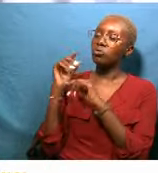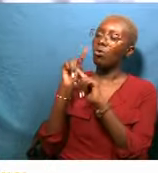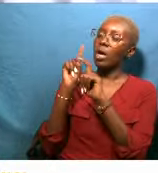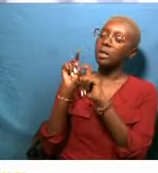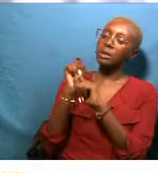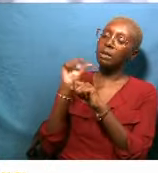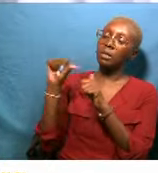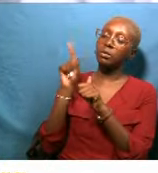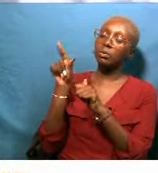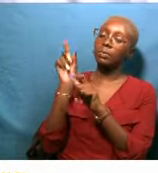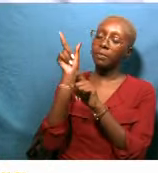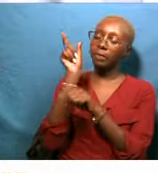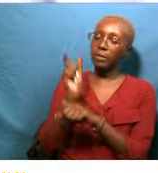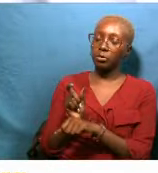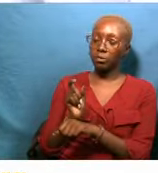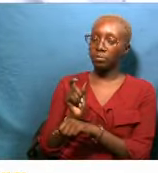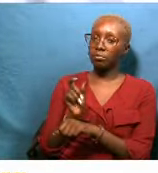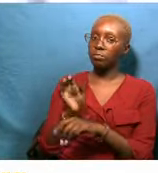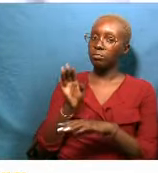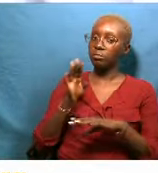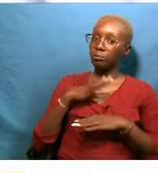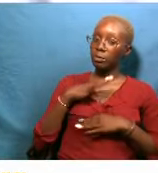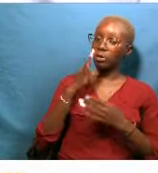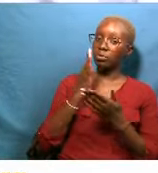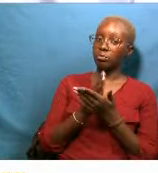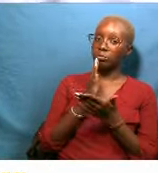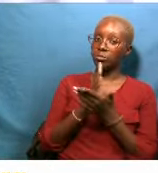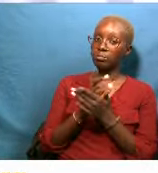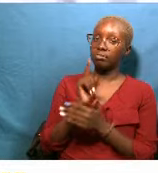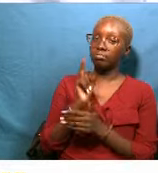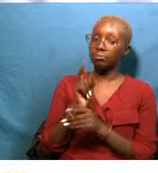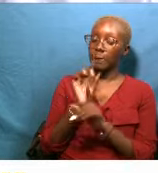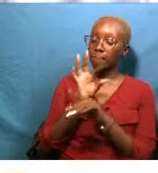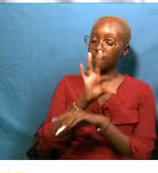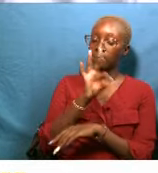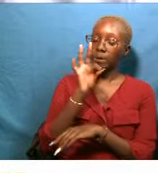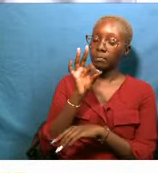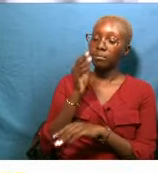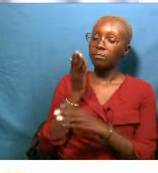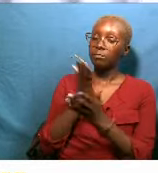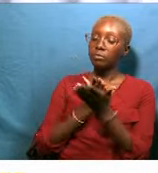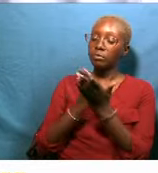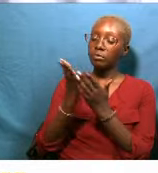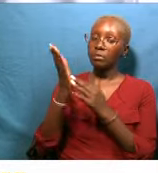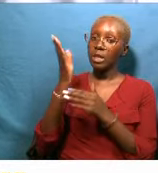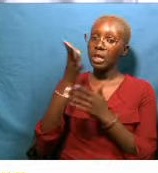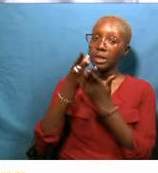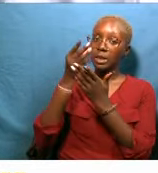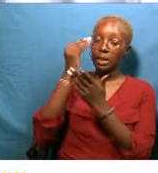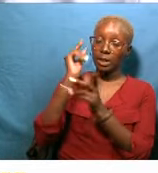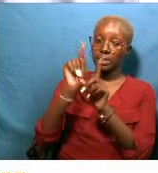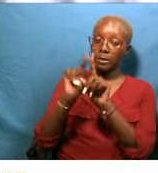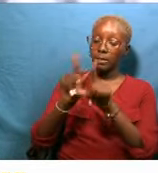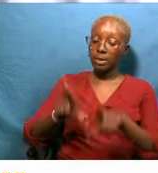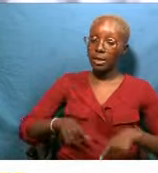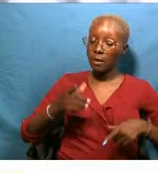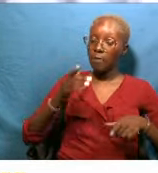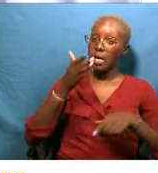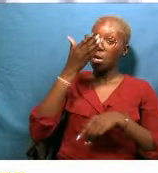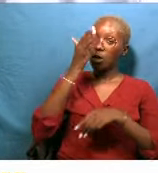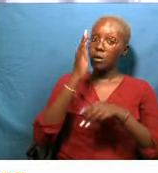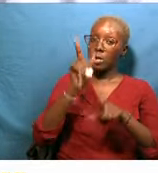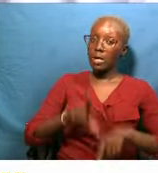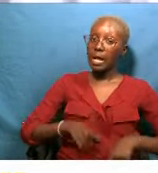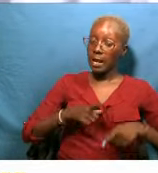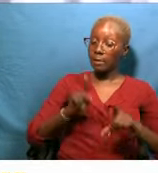him are satisfied that the same is sound learning and lives a godly life